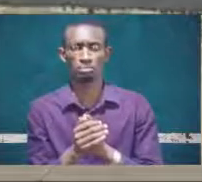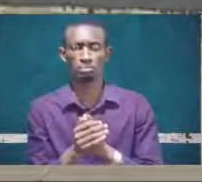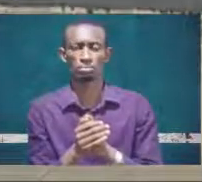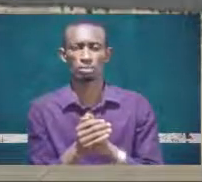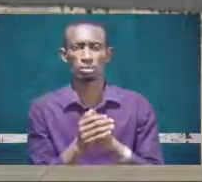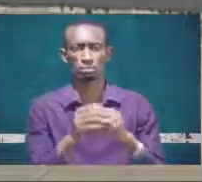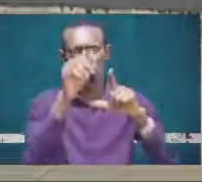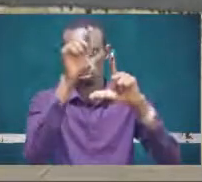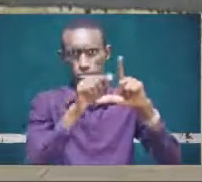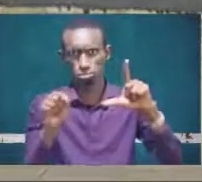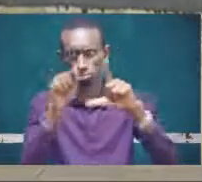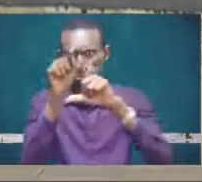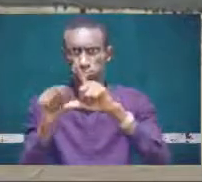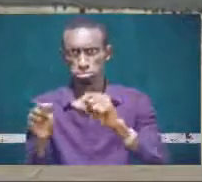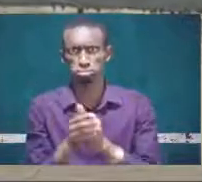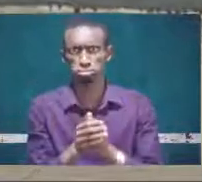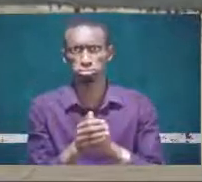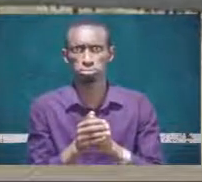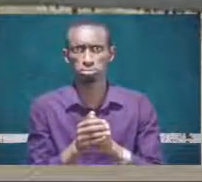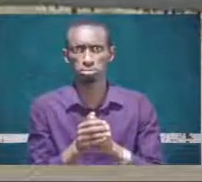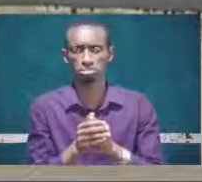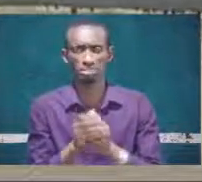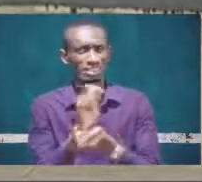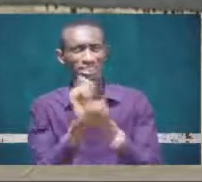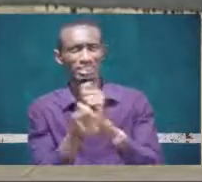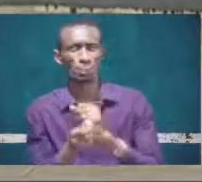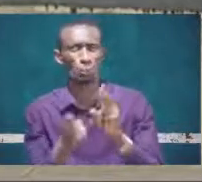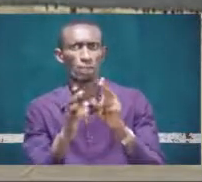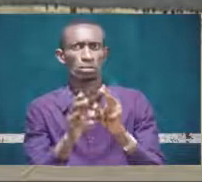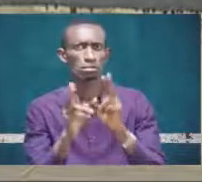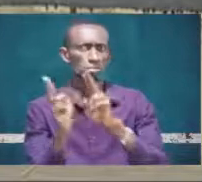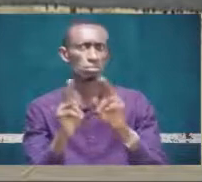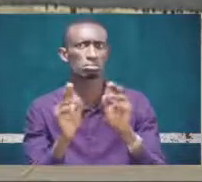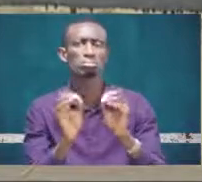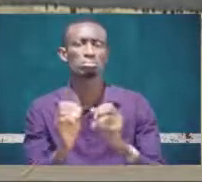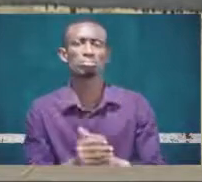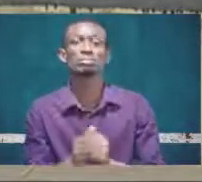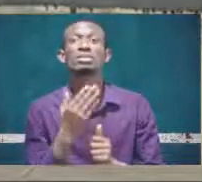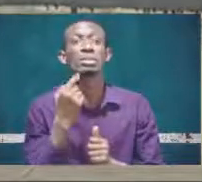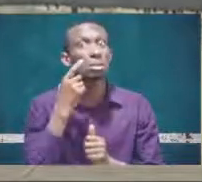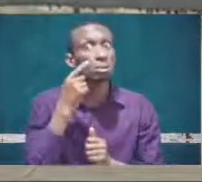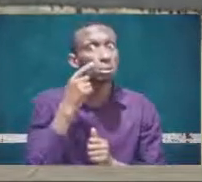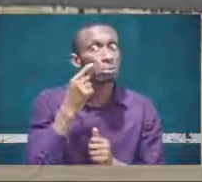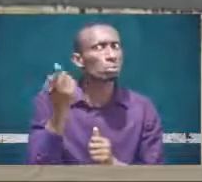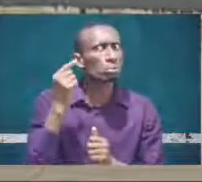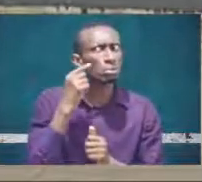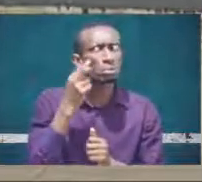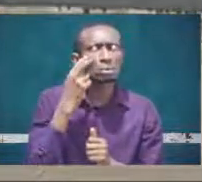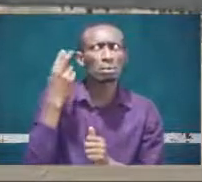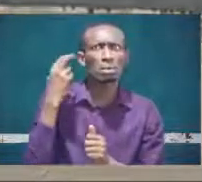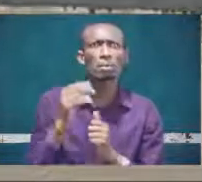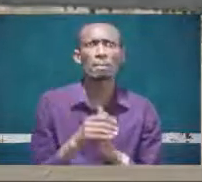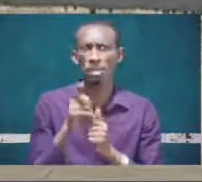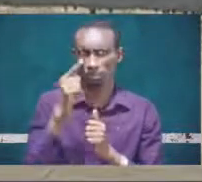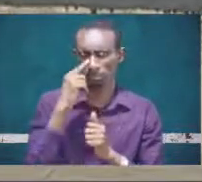curves behave abnormally. So I want us to come back to these goods of ostentation, and then we have